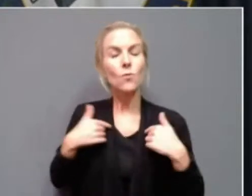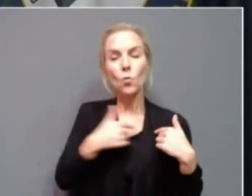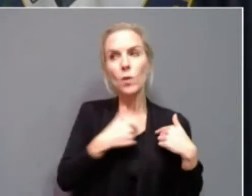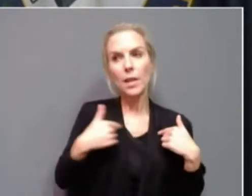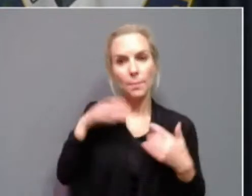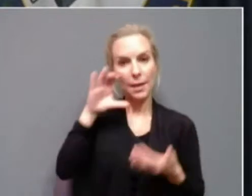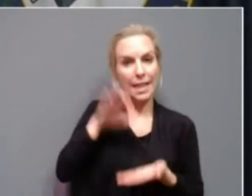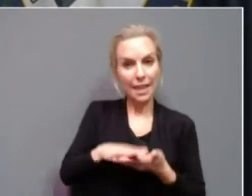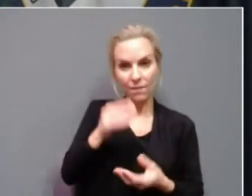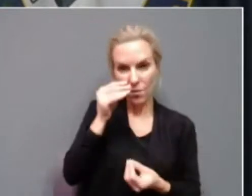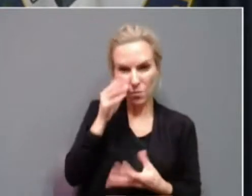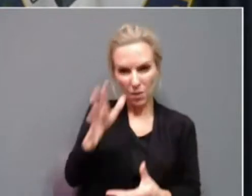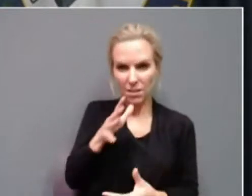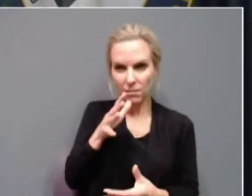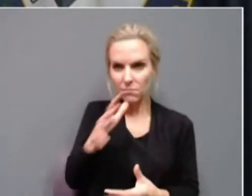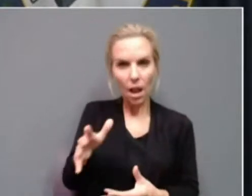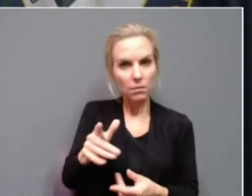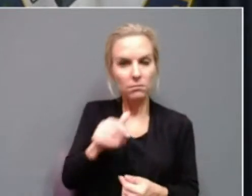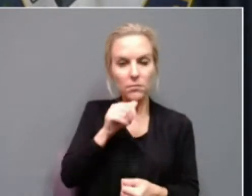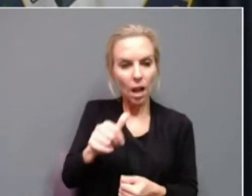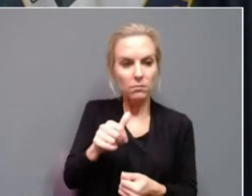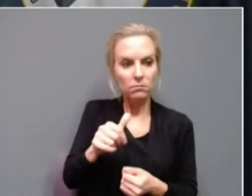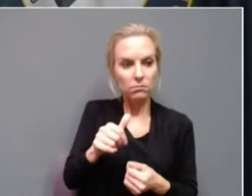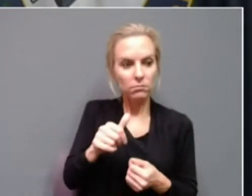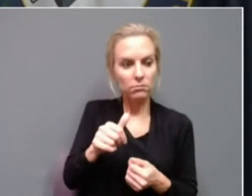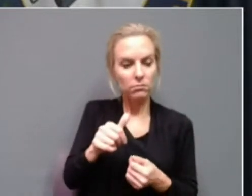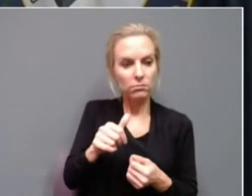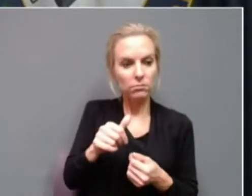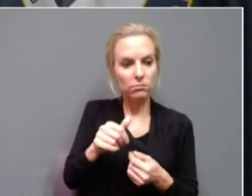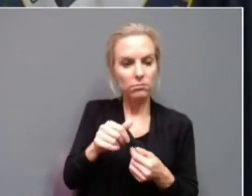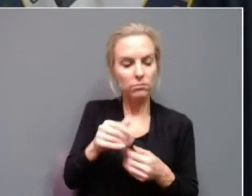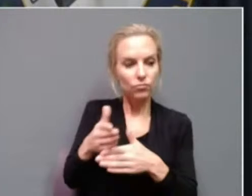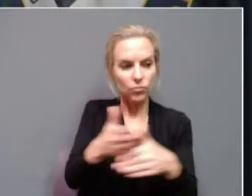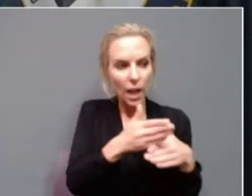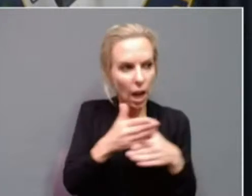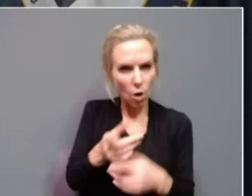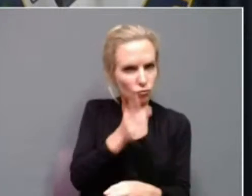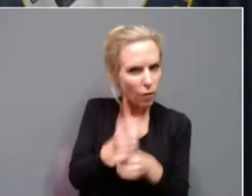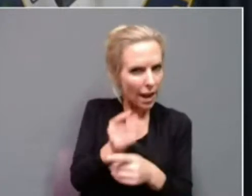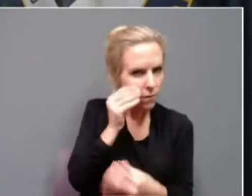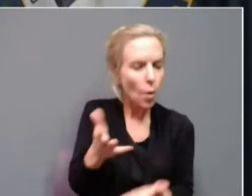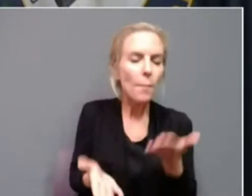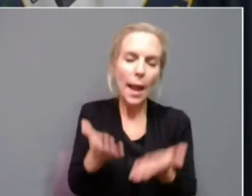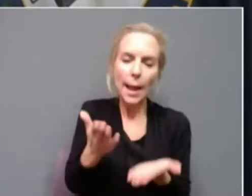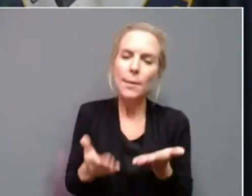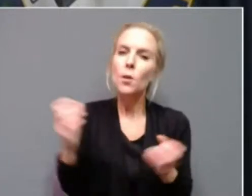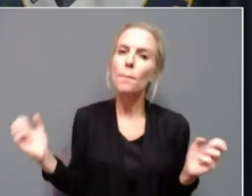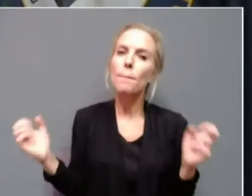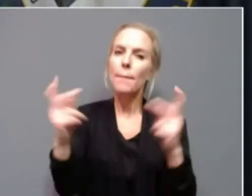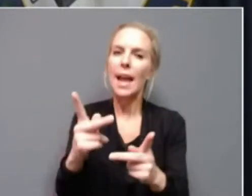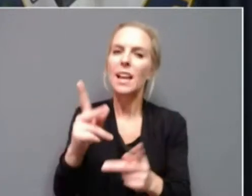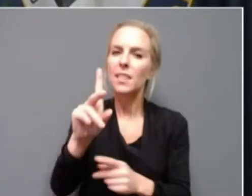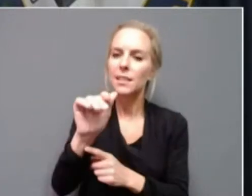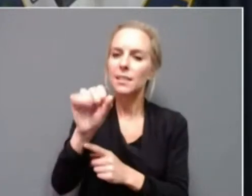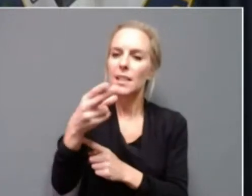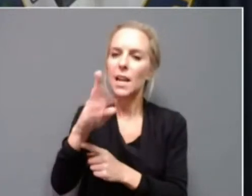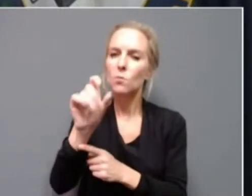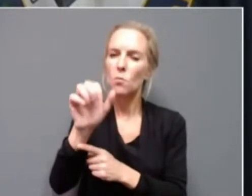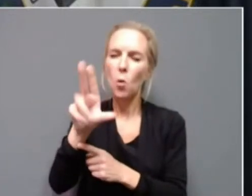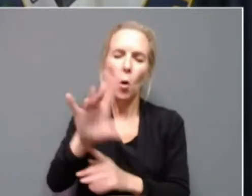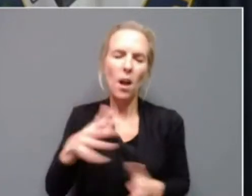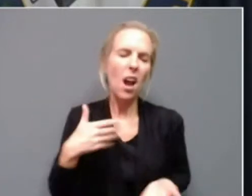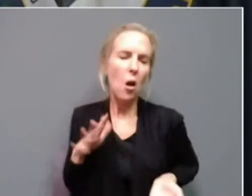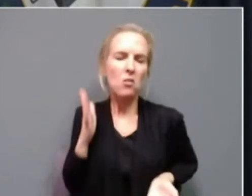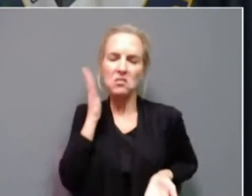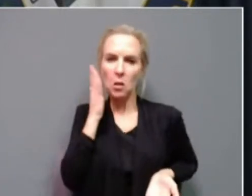information is not getting out in the way that it needs to, we may well bring back that dashboard. But listen, I know I